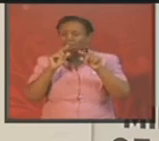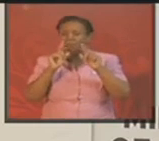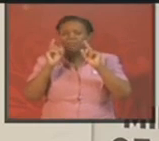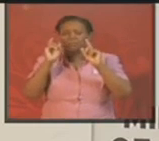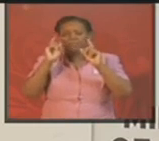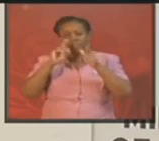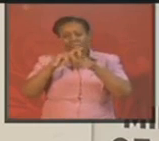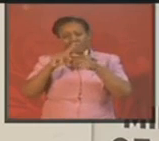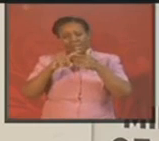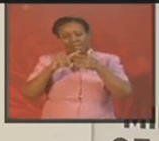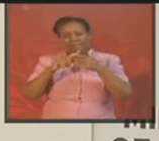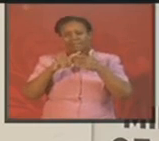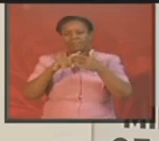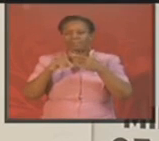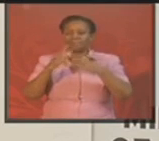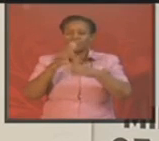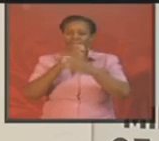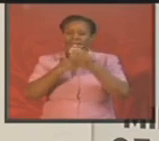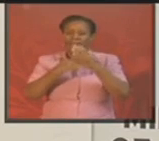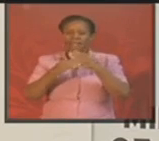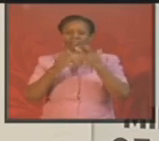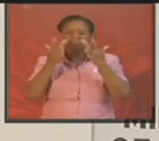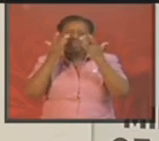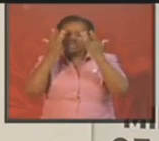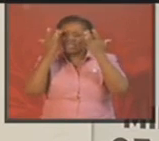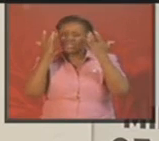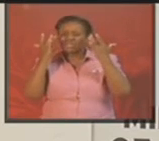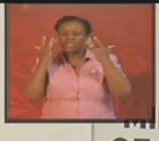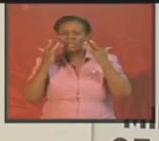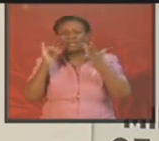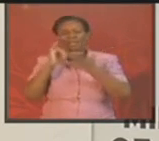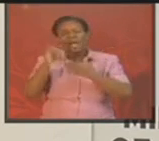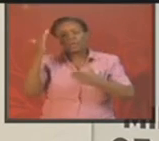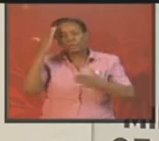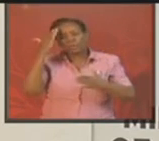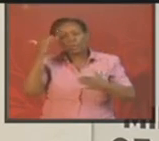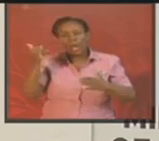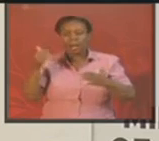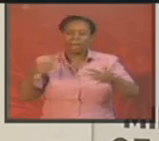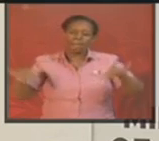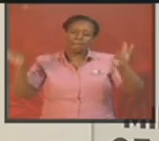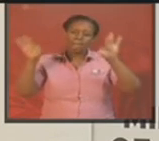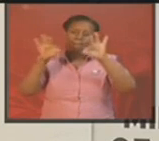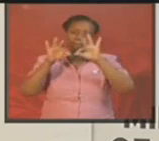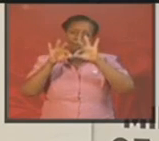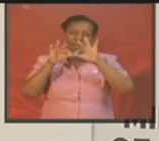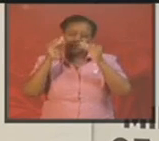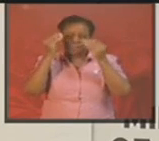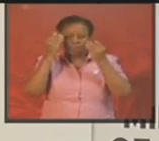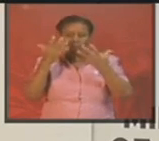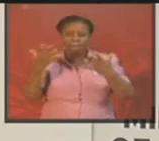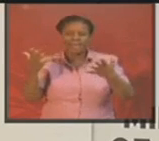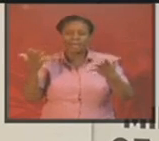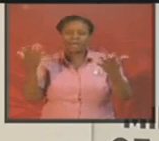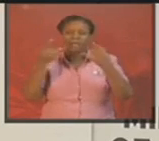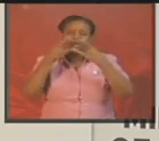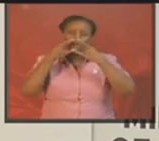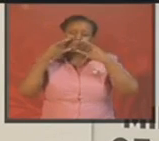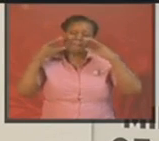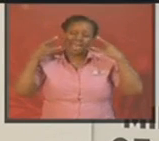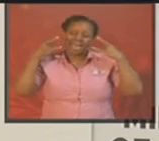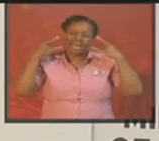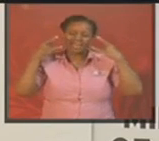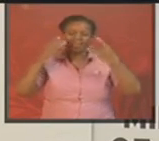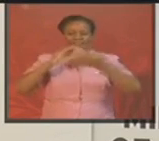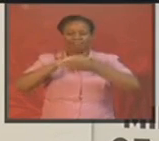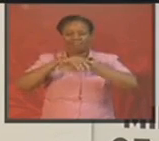membranes is reduced by the hand hygiene recommendations. So all of these things are the things that are going to help